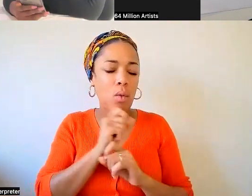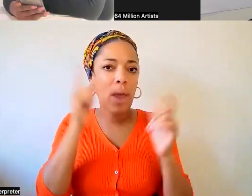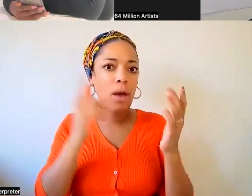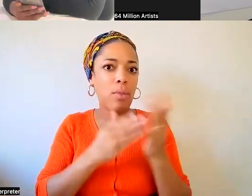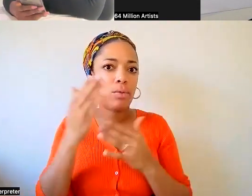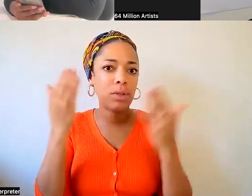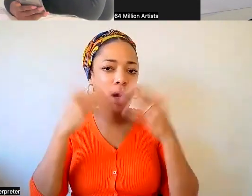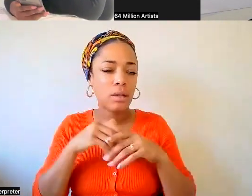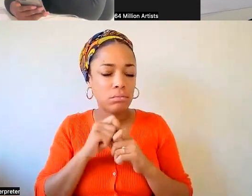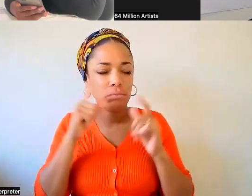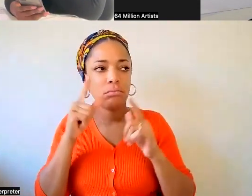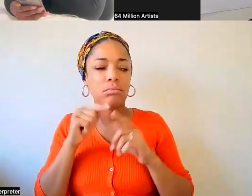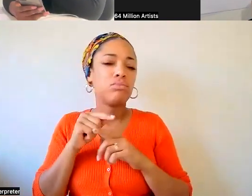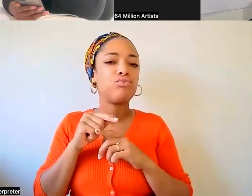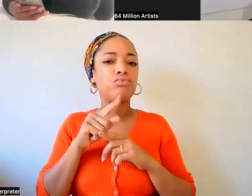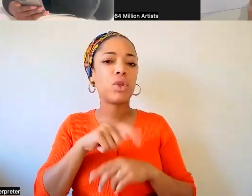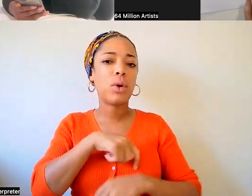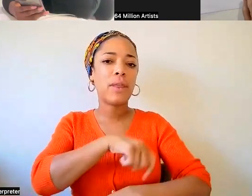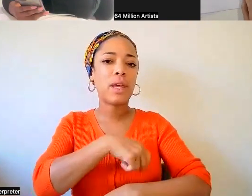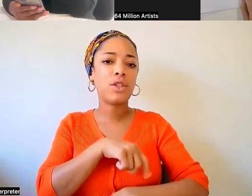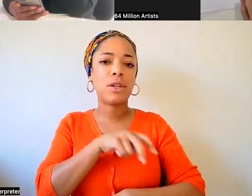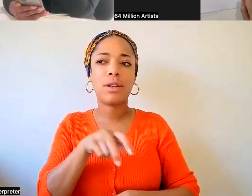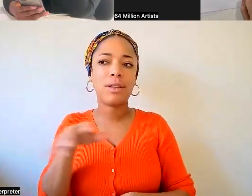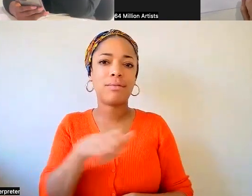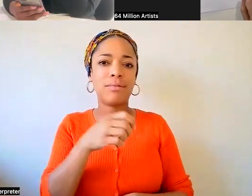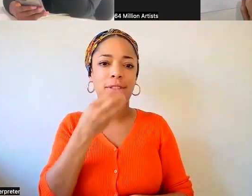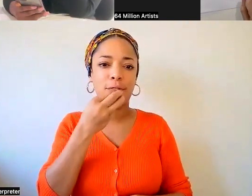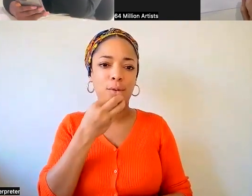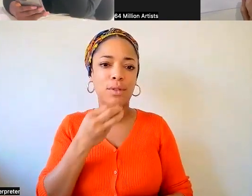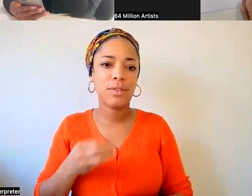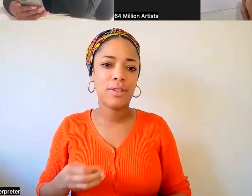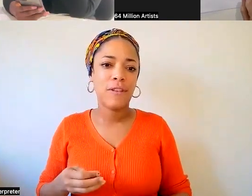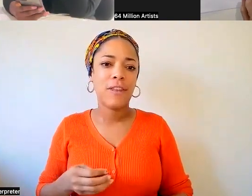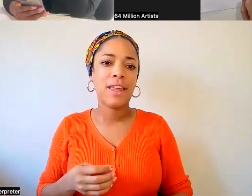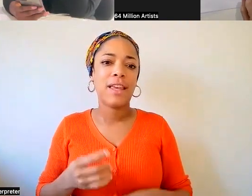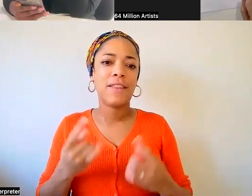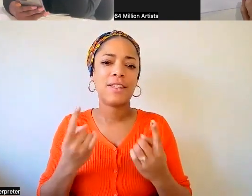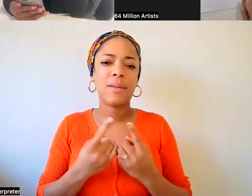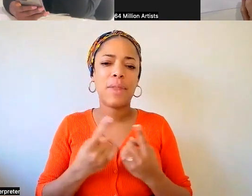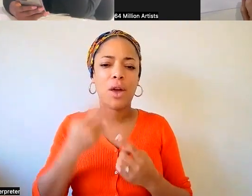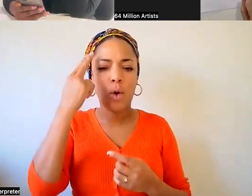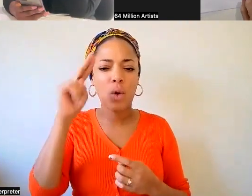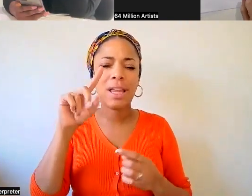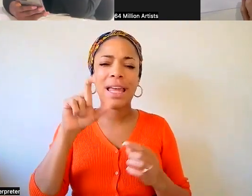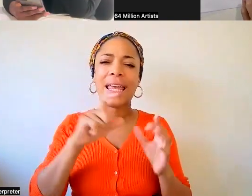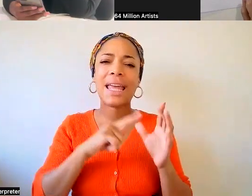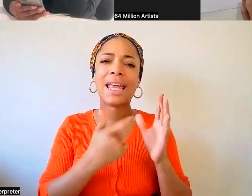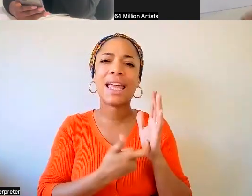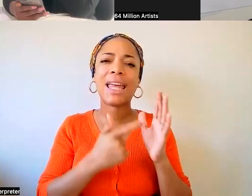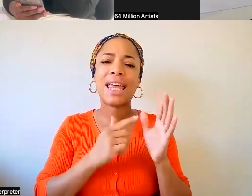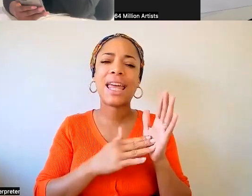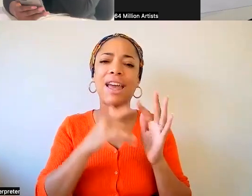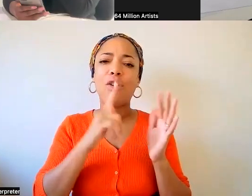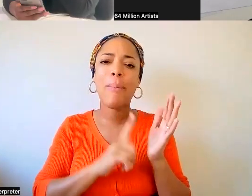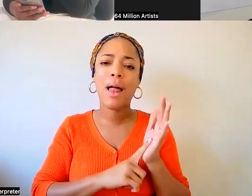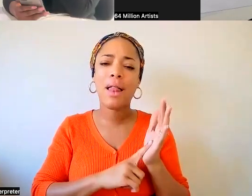so on. But quite often that was in actual fact something called caramel wafers, which I used